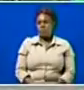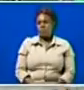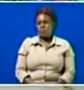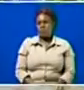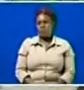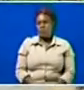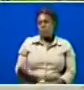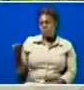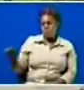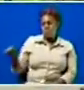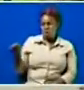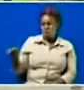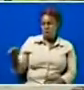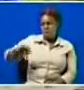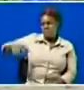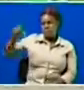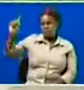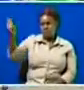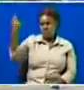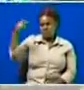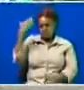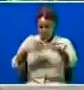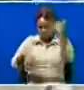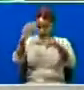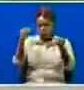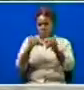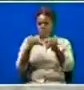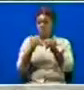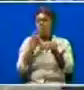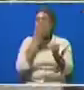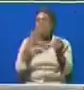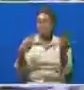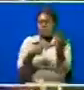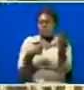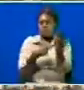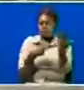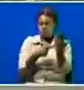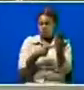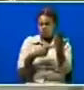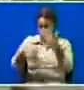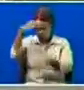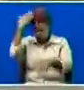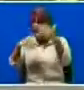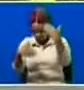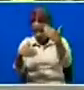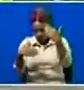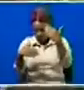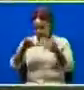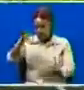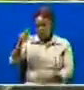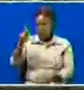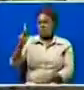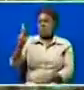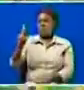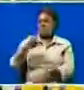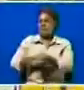The early morning saw Mount Kenya University take on Jomo Kenyatta University of Agriculture and Technology. JKUAT secured